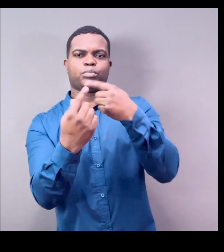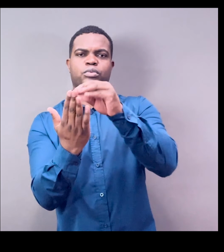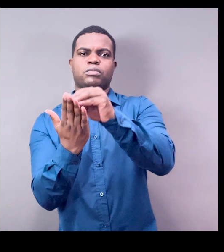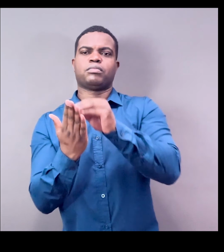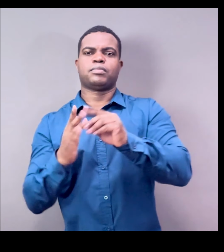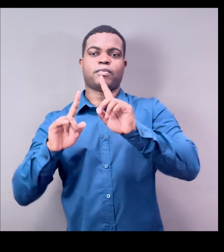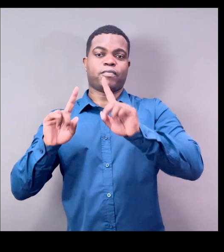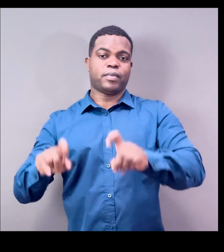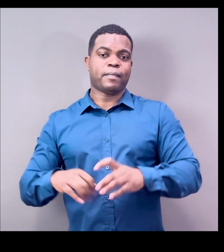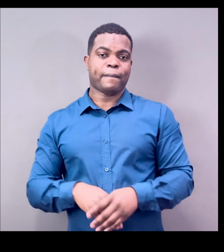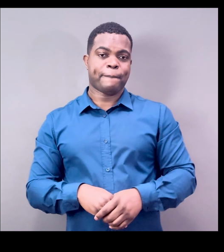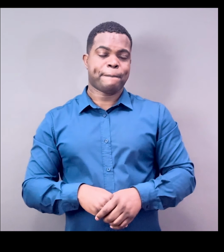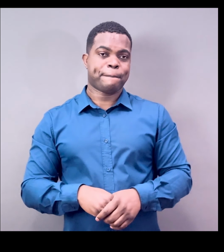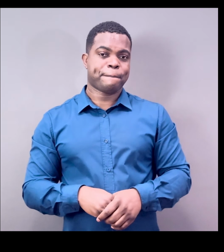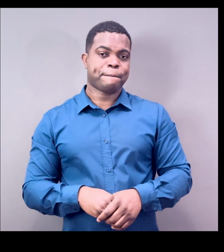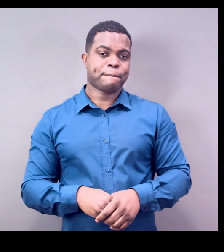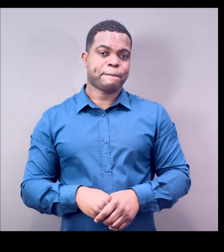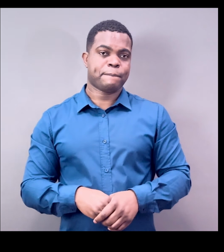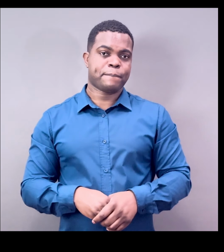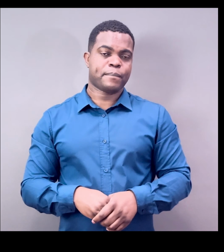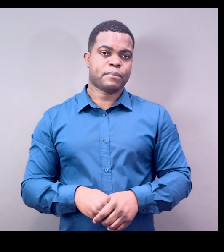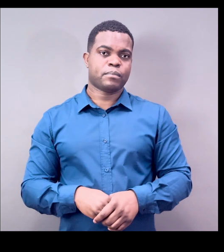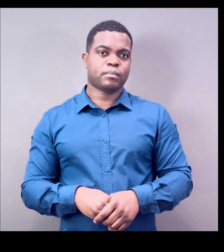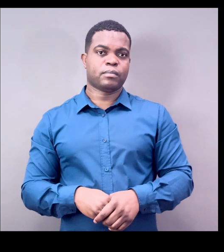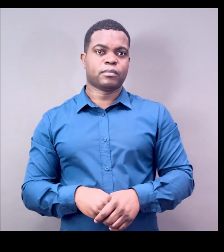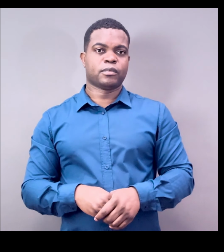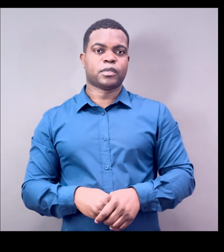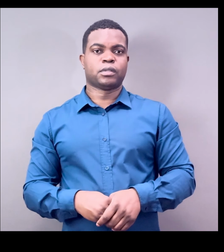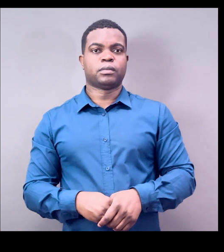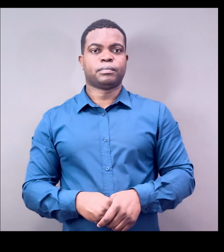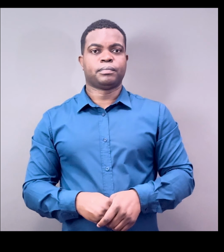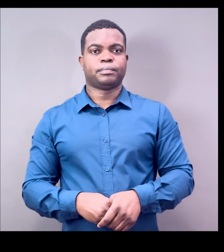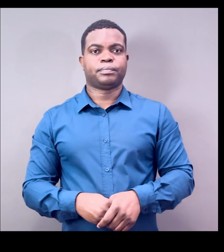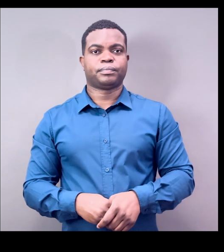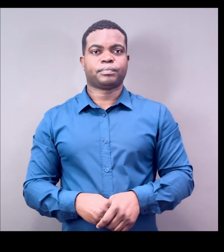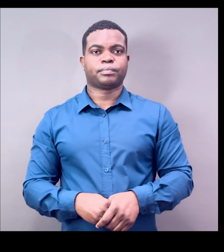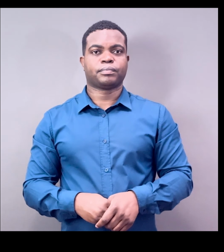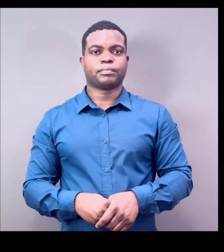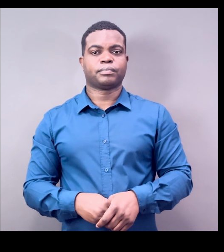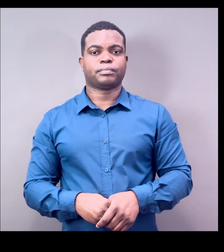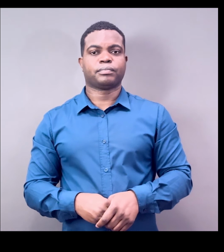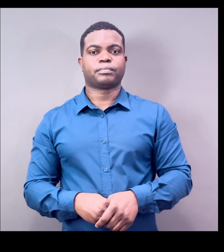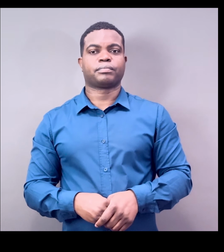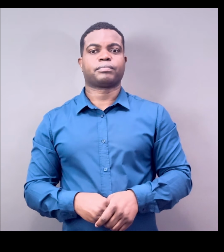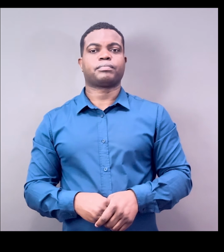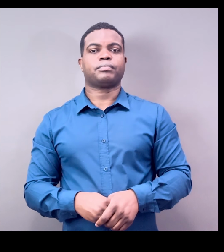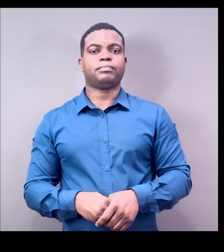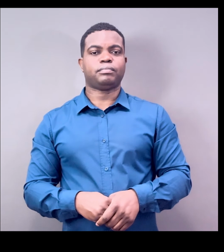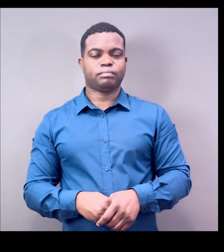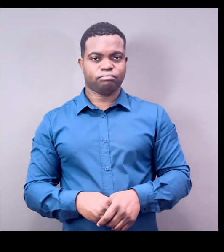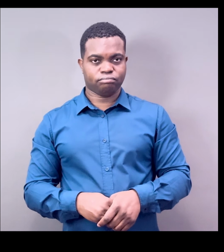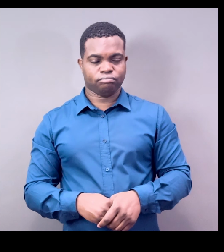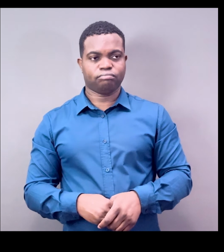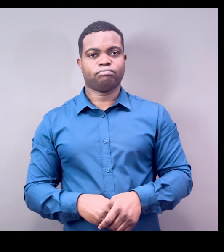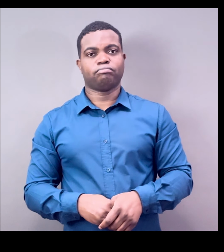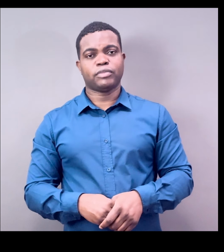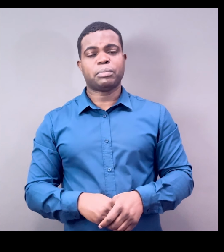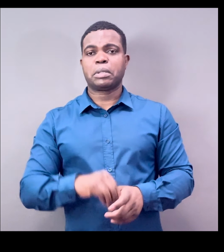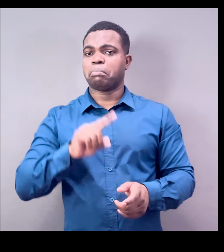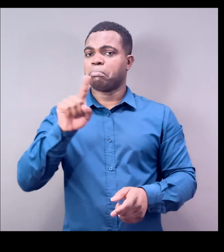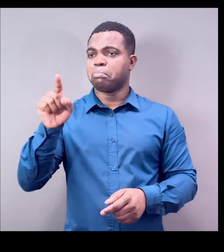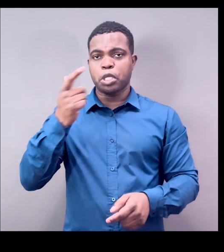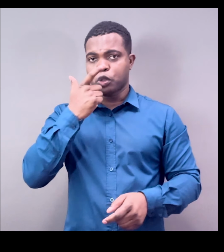Because from getting their from knowing how to engage them, you'll be able to get their interest. There are some people